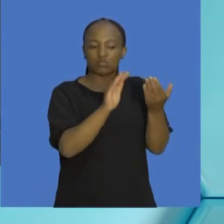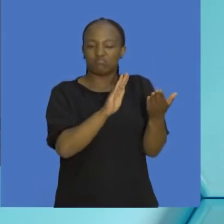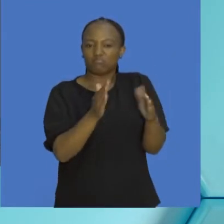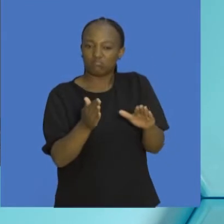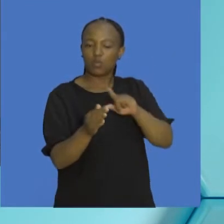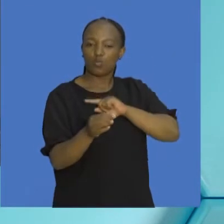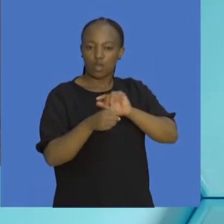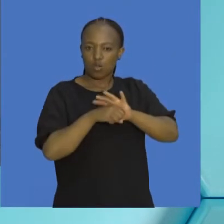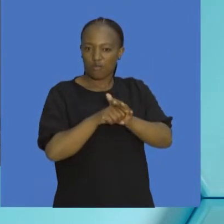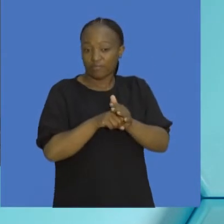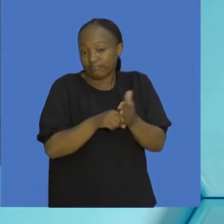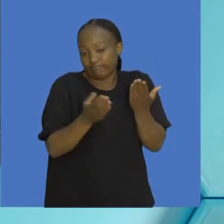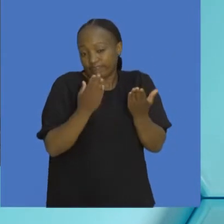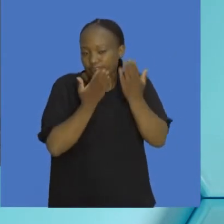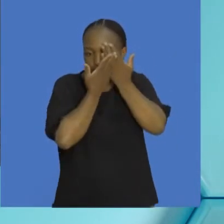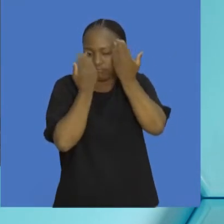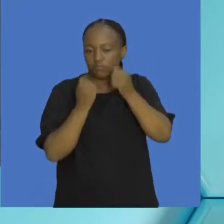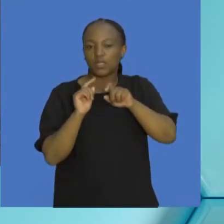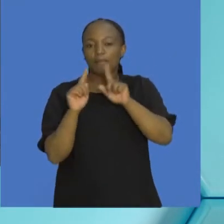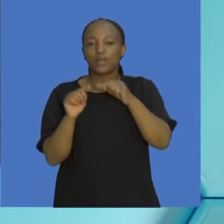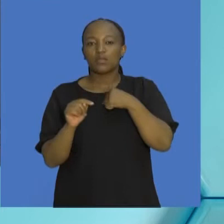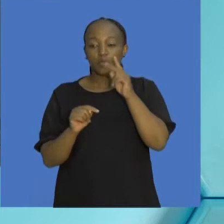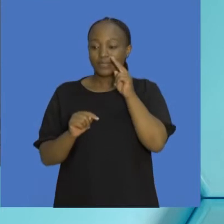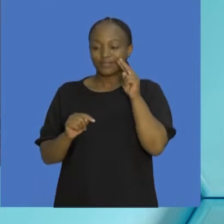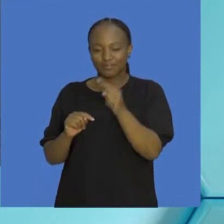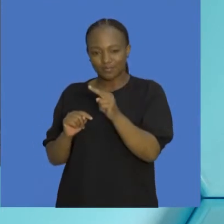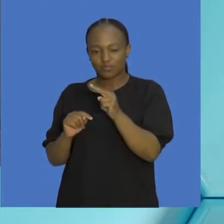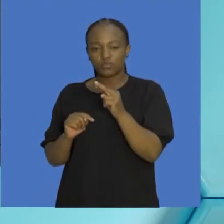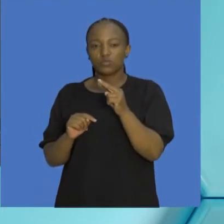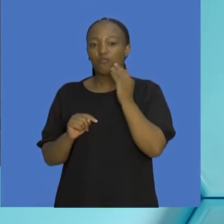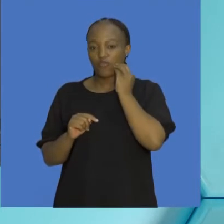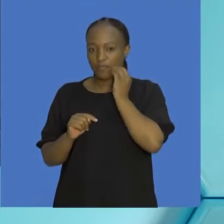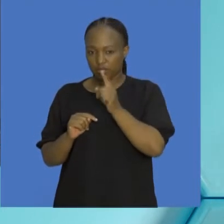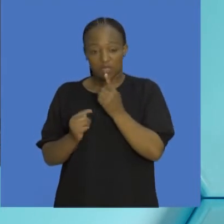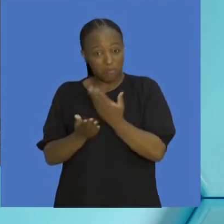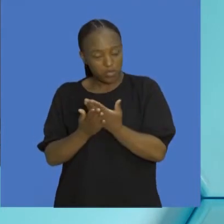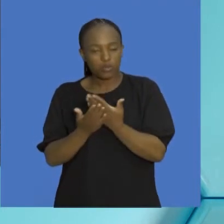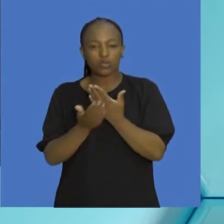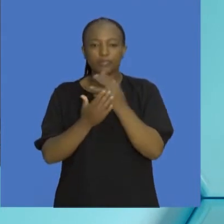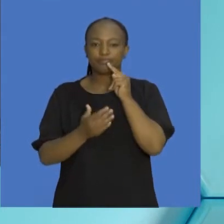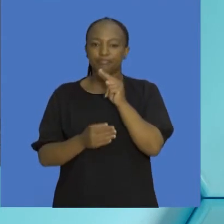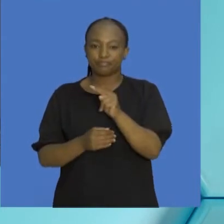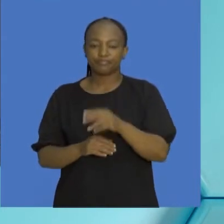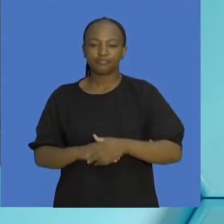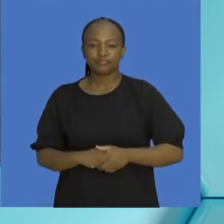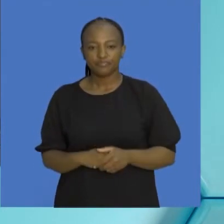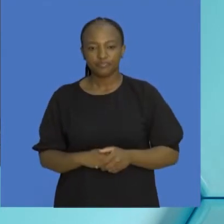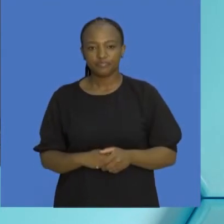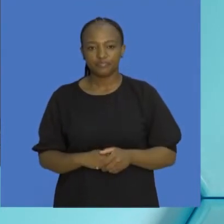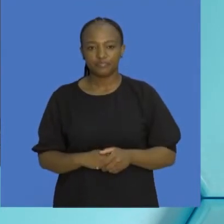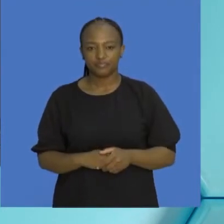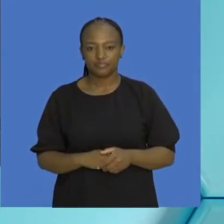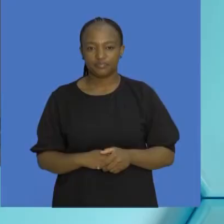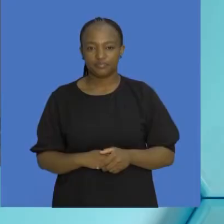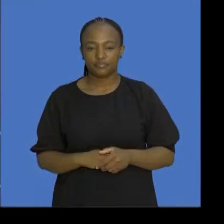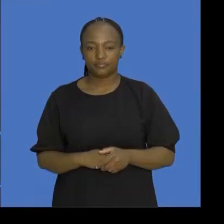lost because that's probably the mode. We don't know. But I want you to go and look at that data if possible.